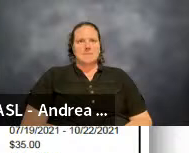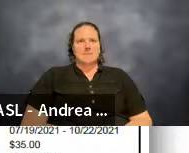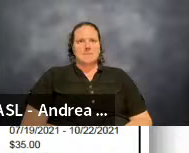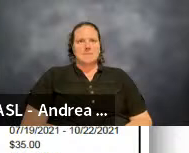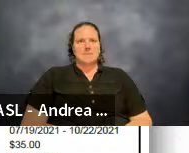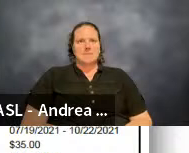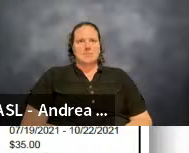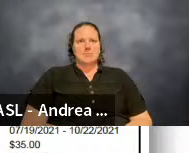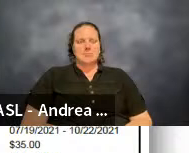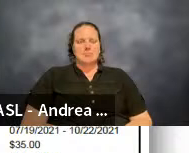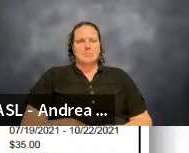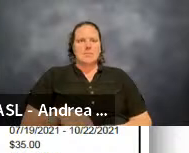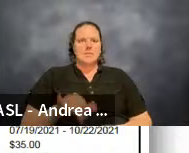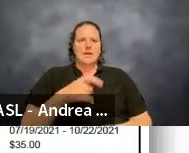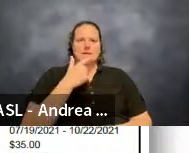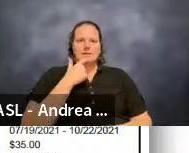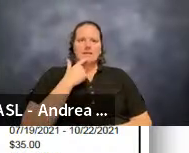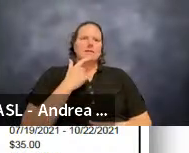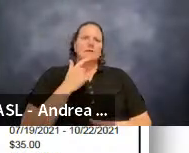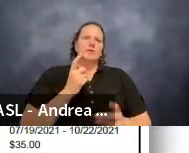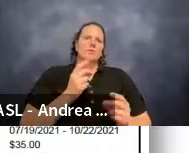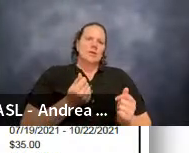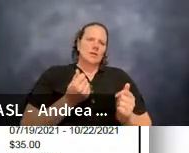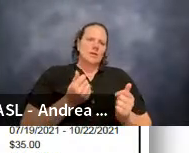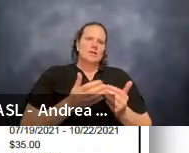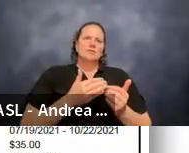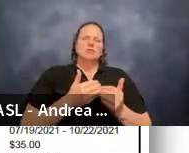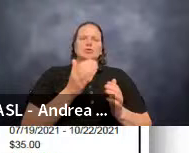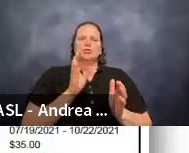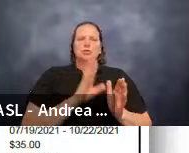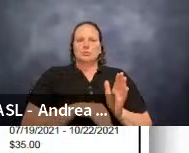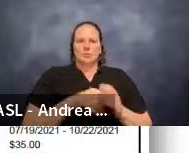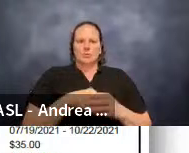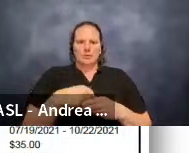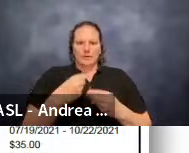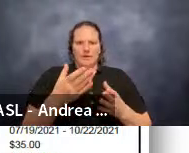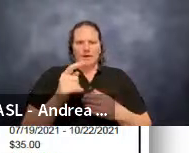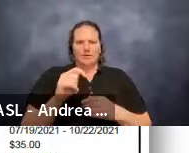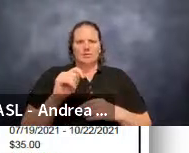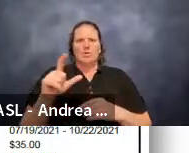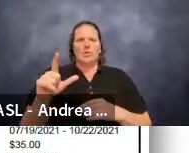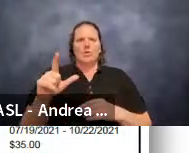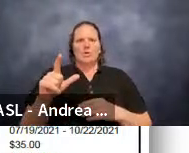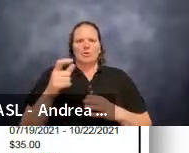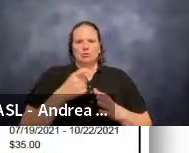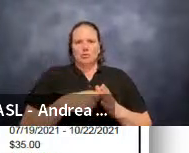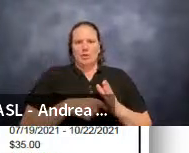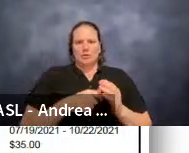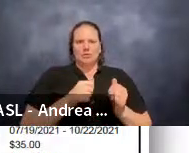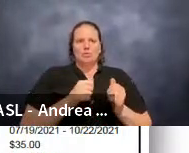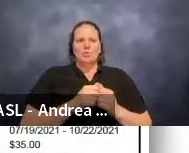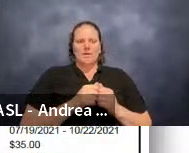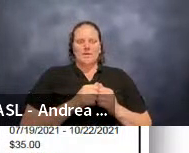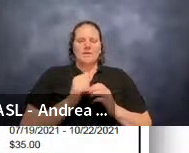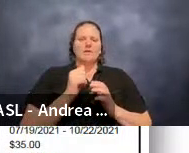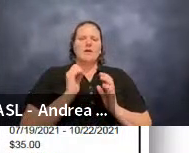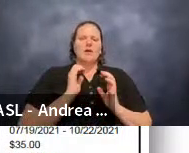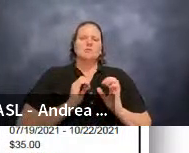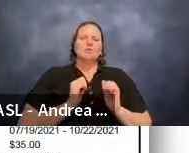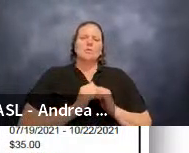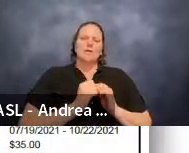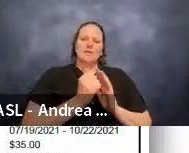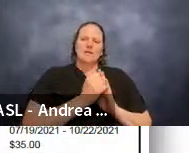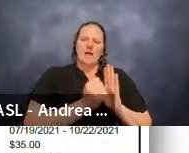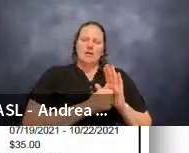As I said, it's easier and quicker and cheaper to provide tolling and toll charges to customer with accounts because the system will take